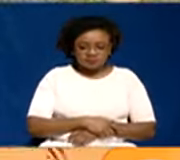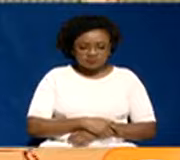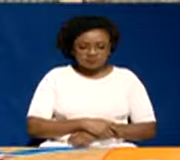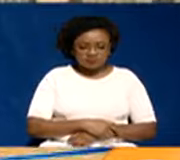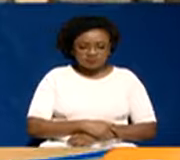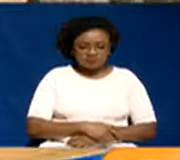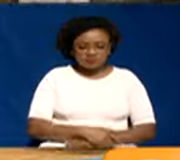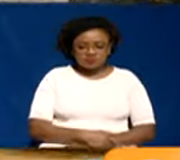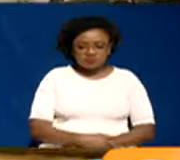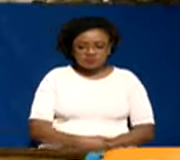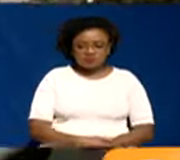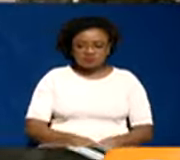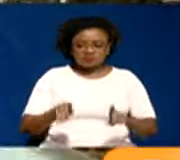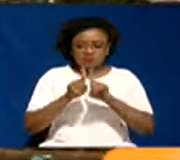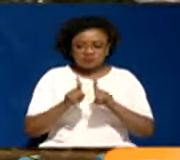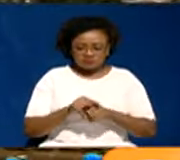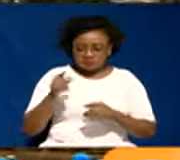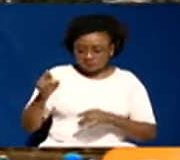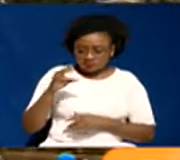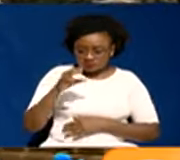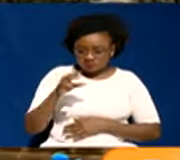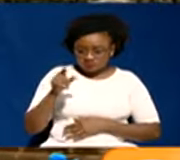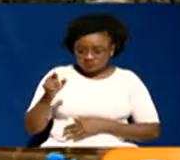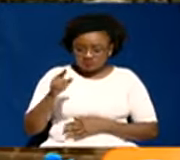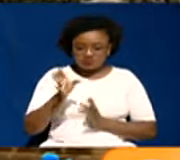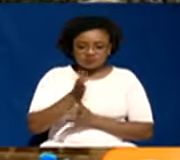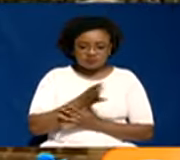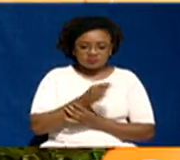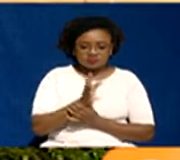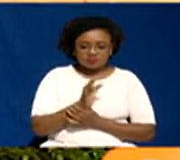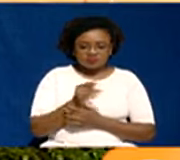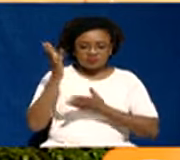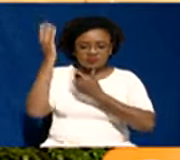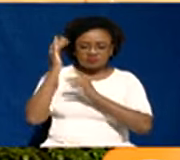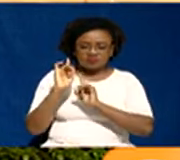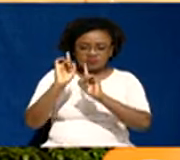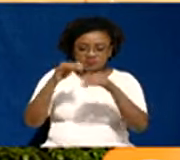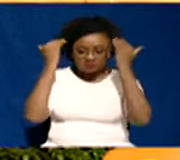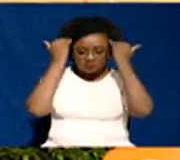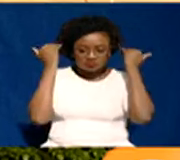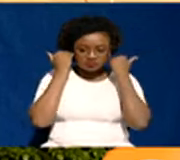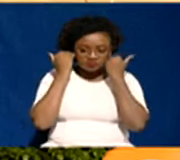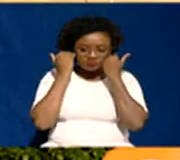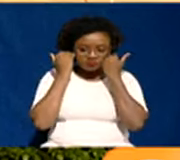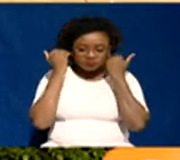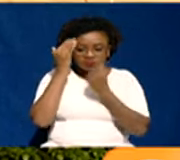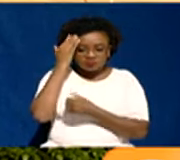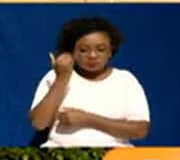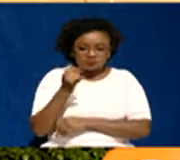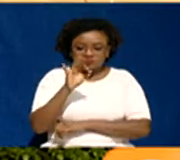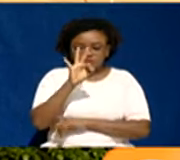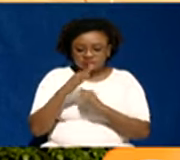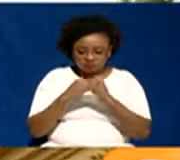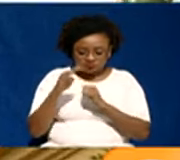and the former cabinet secretary was on Thursday expected to appear in court over the 39